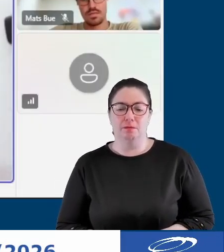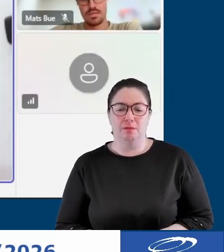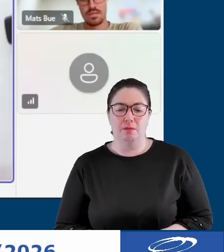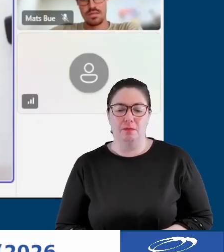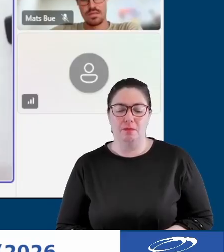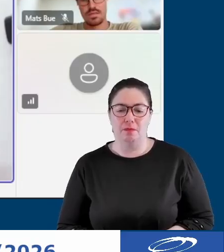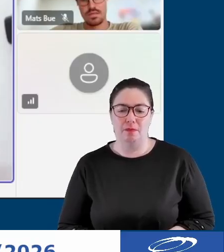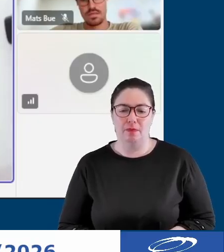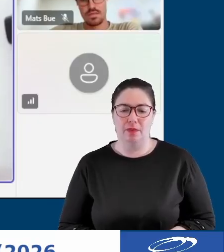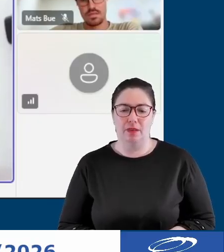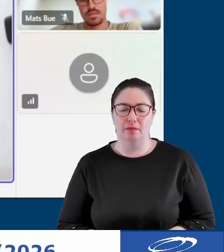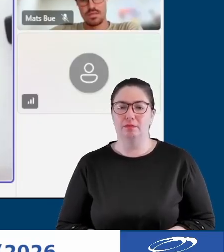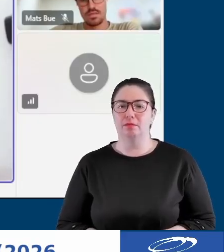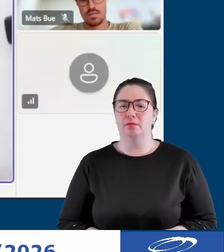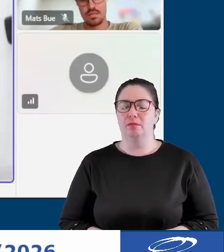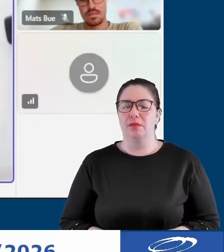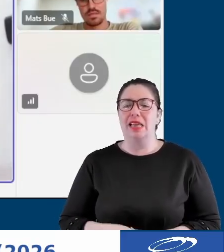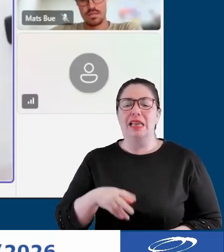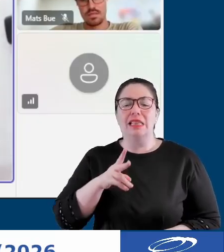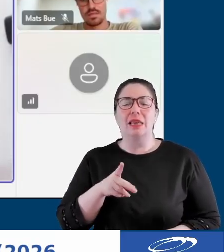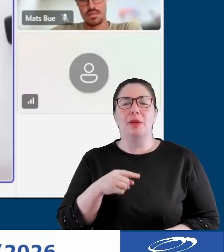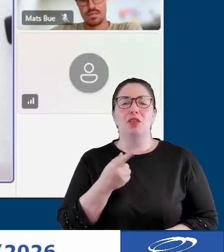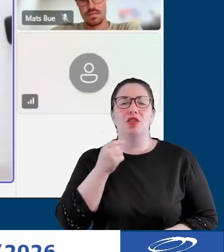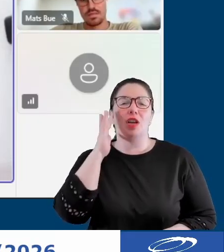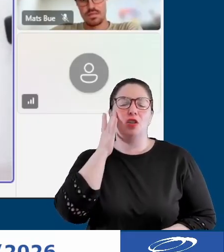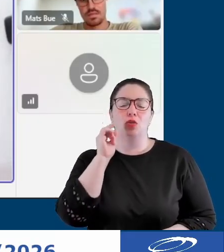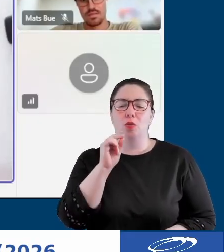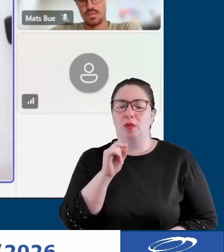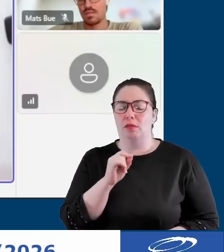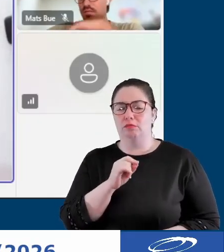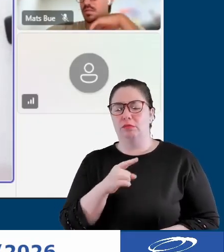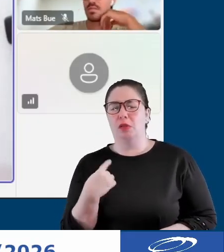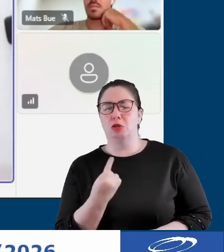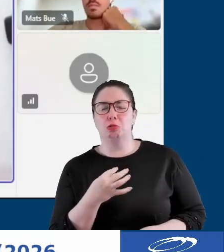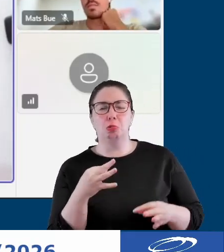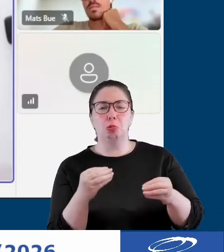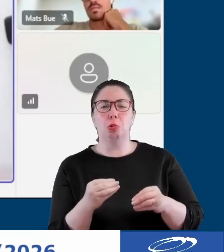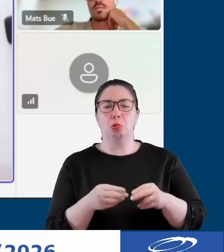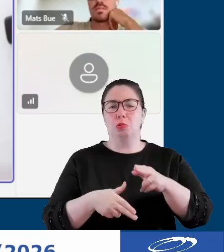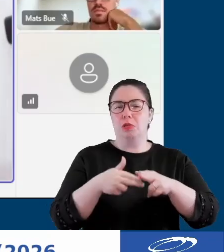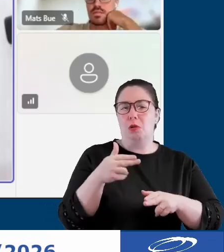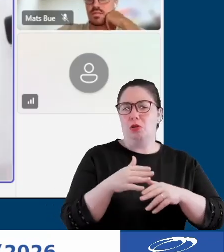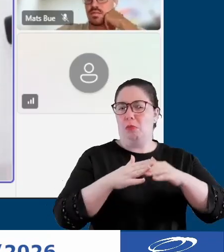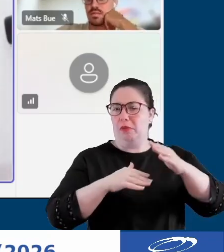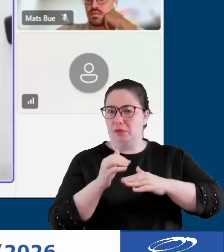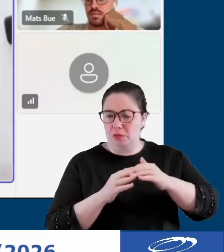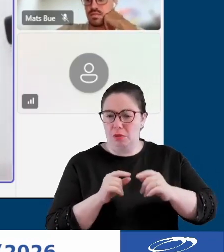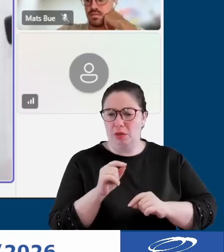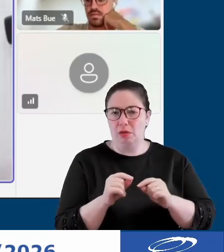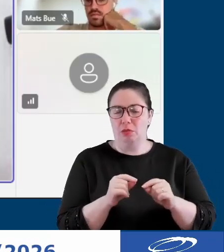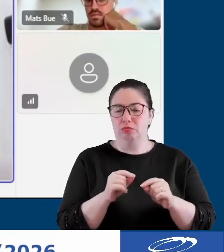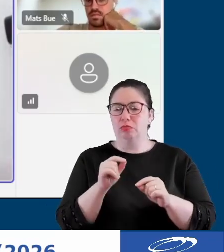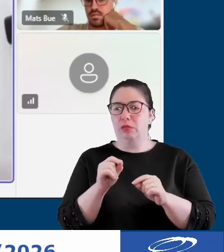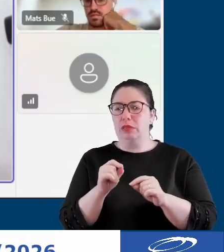We always, as surgeon, we want to make everything. We want to do everything to avoid infection, and it's